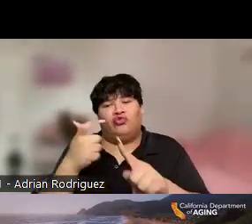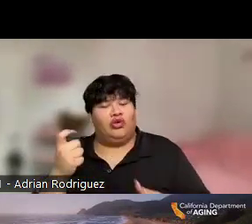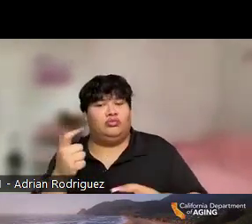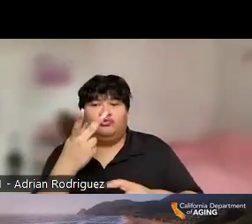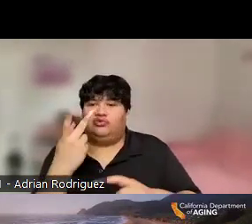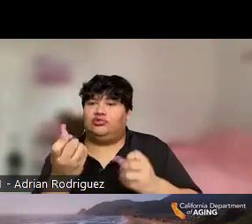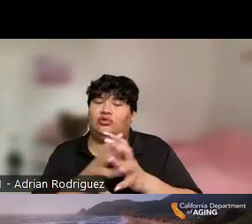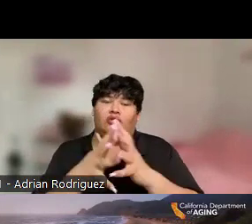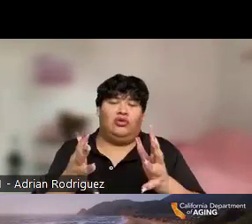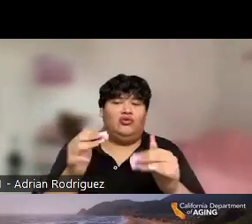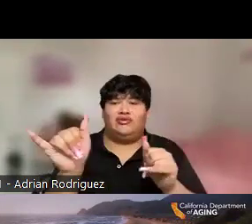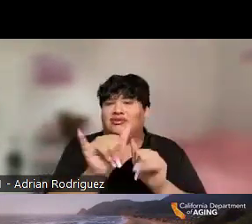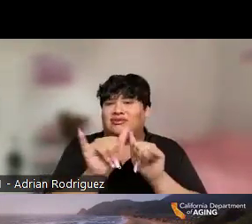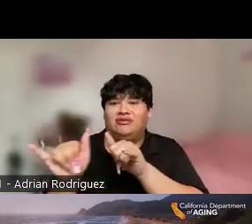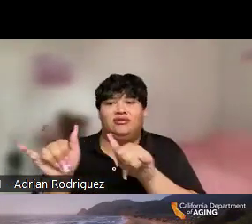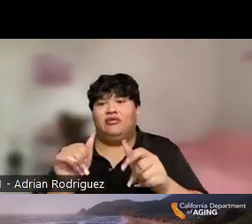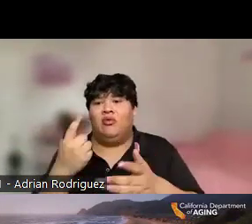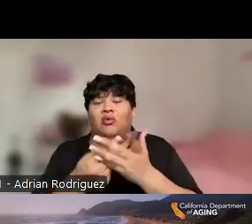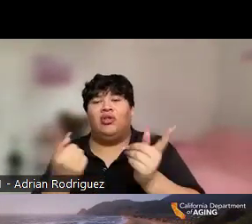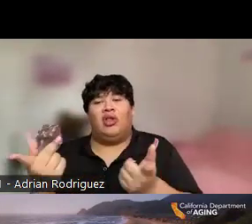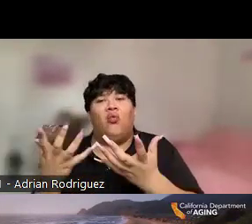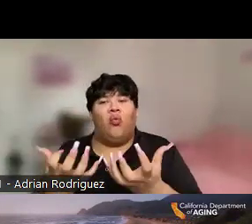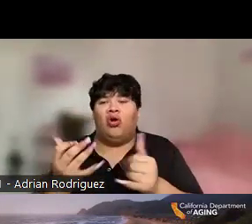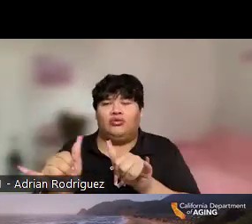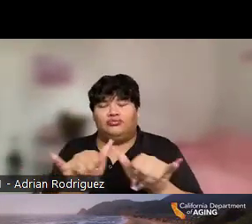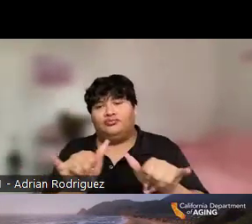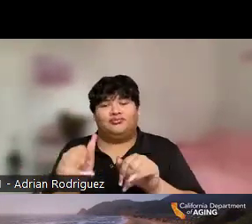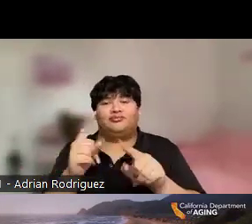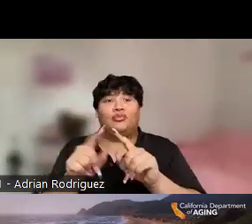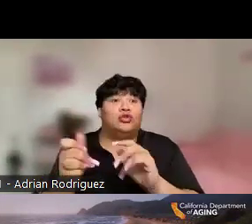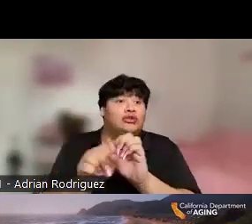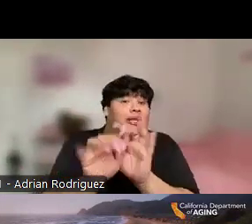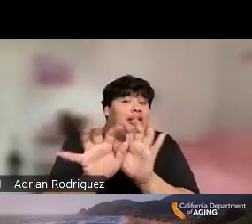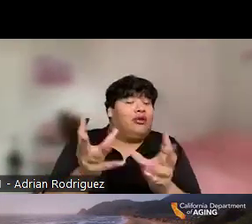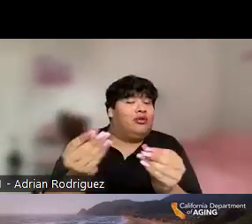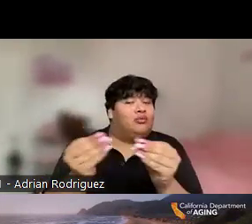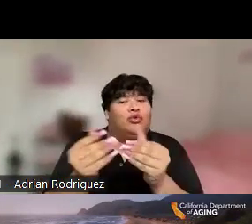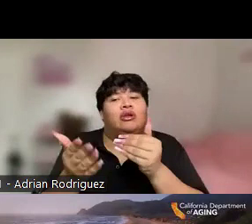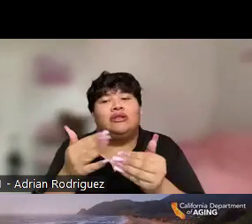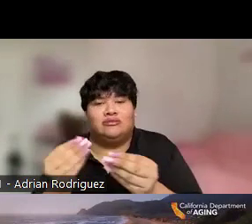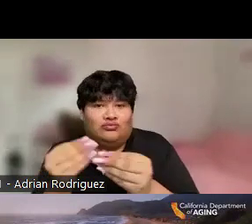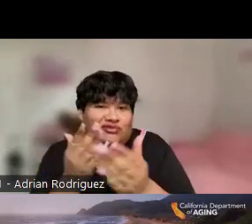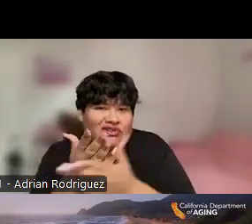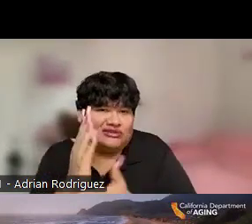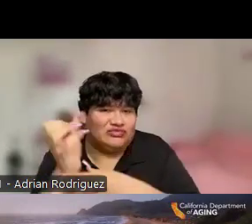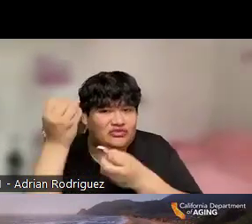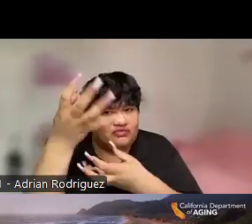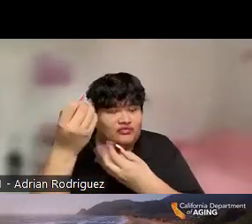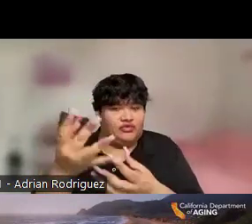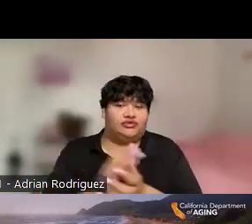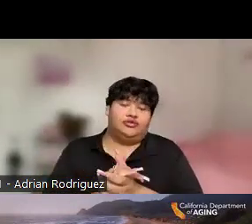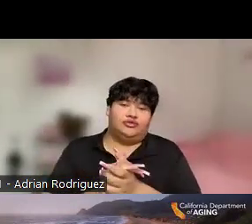very similar. What they really want is clear, easy, accessible information. Next slide.